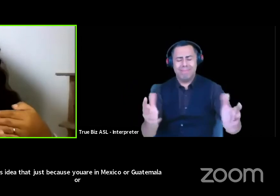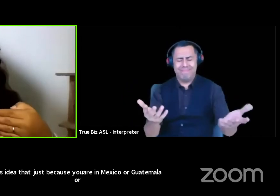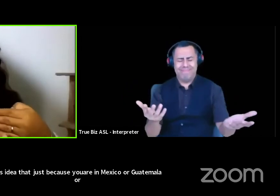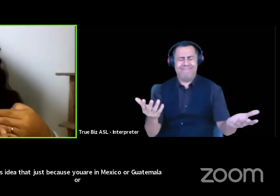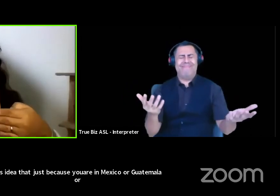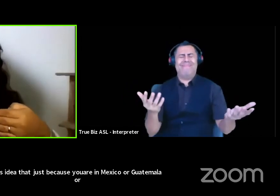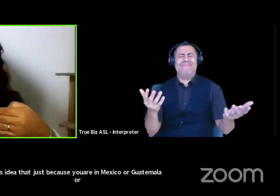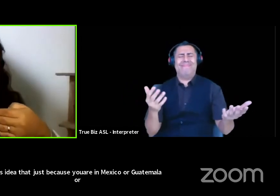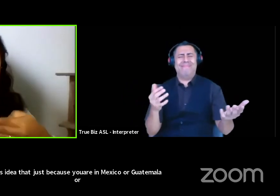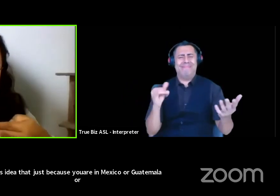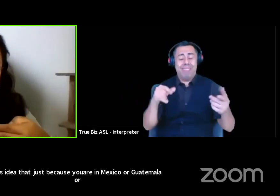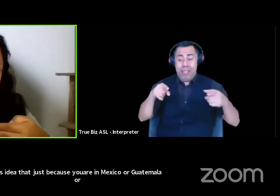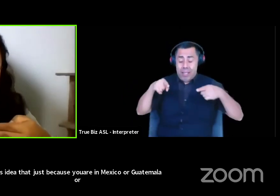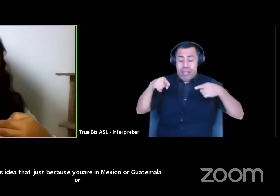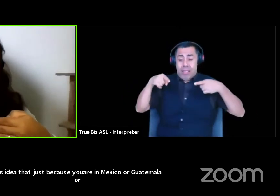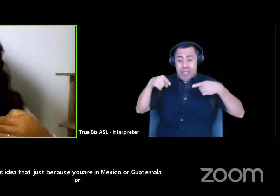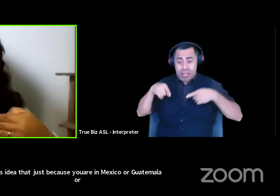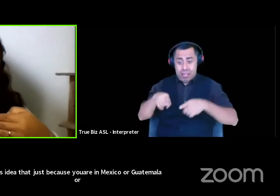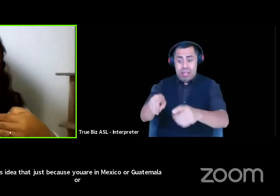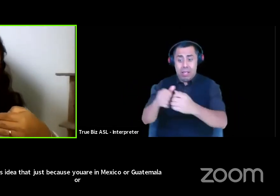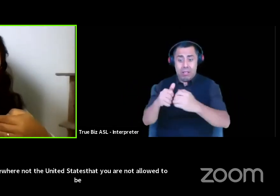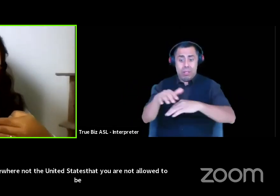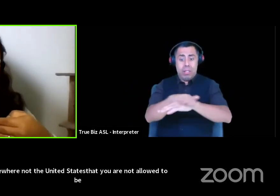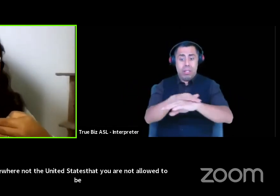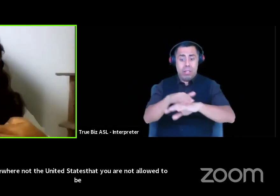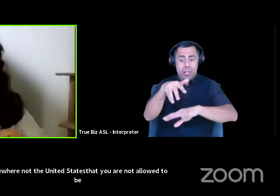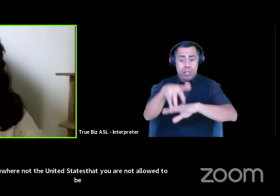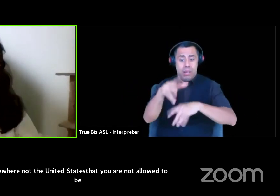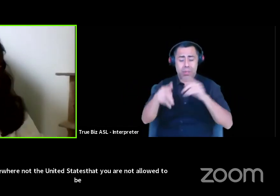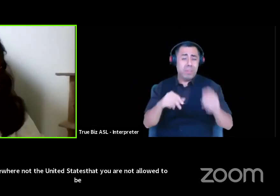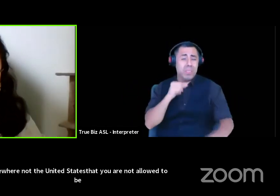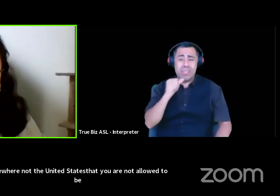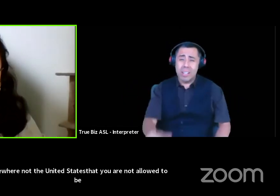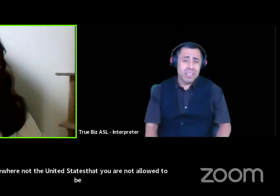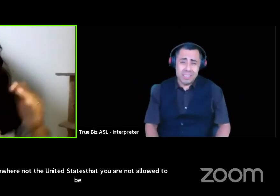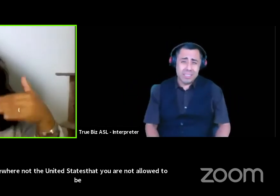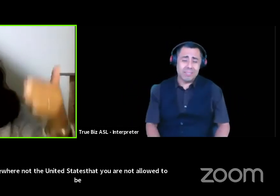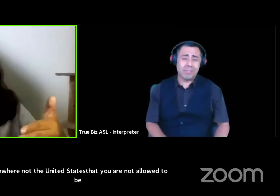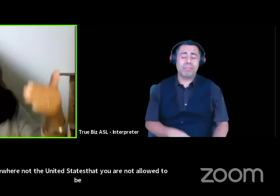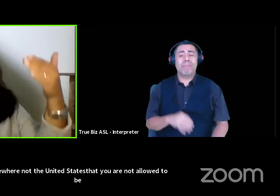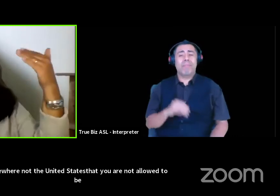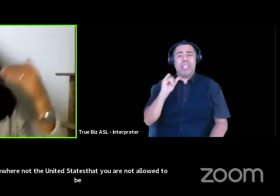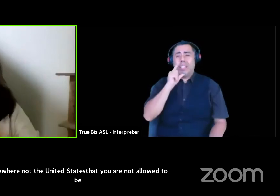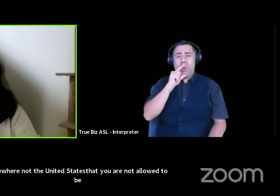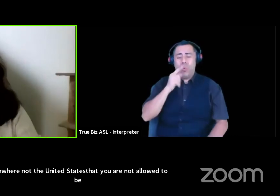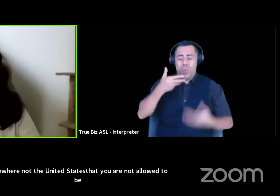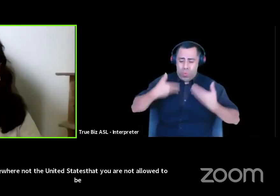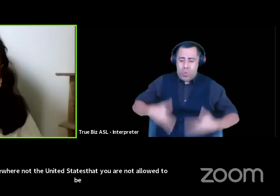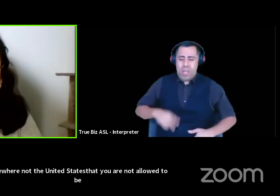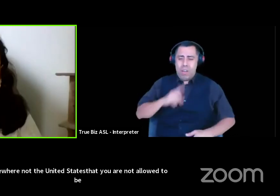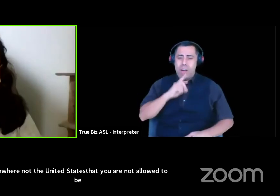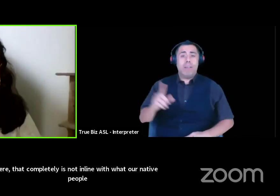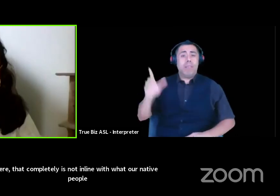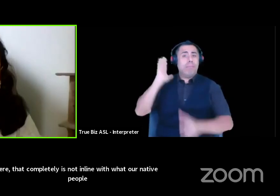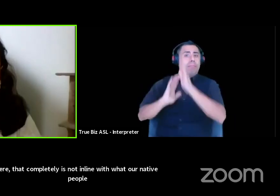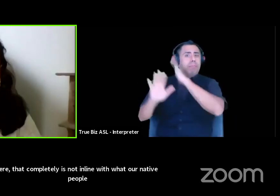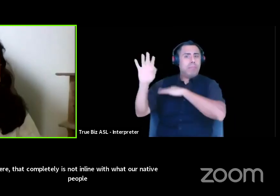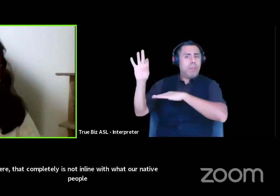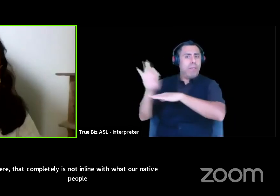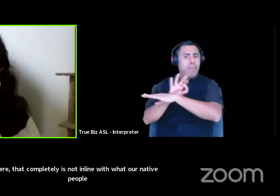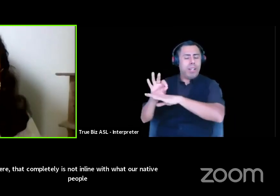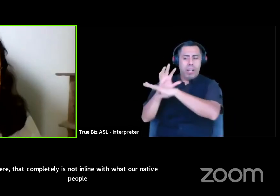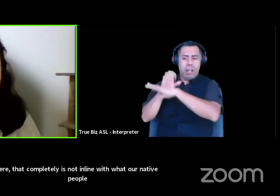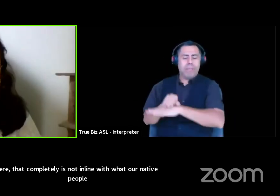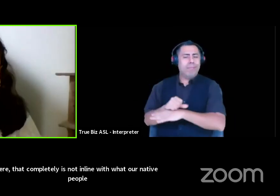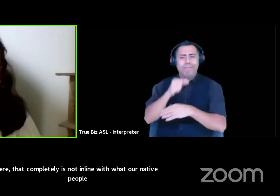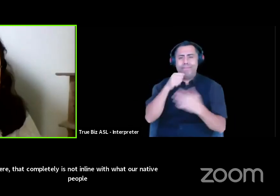line with what our Native people and who our Native people are and used to function traditionally. So Phoenix PD